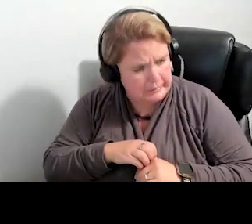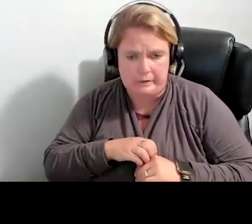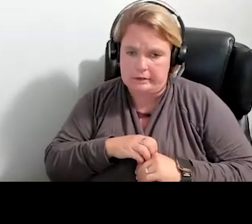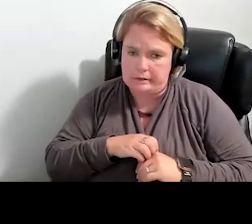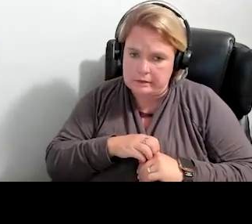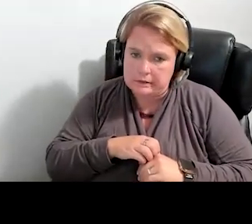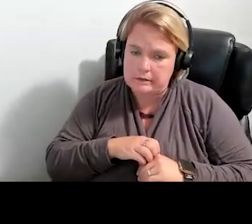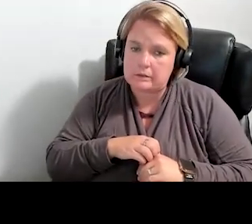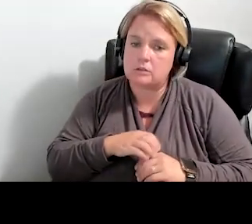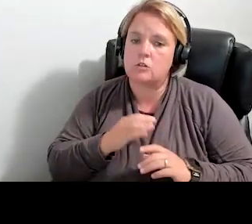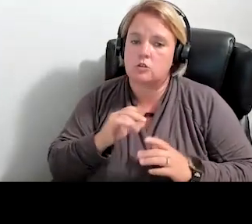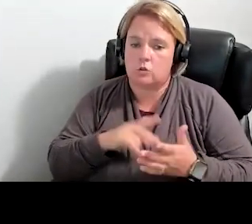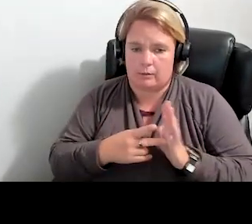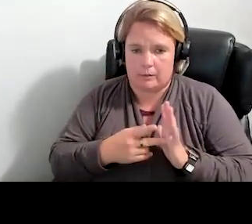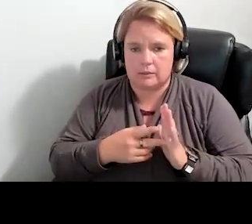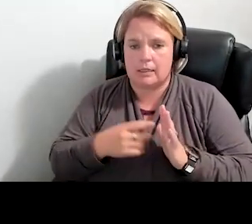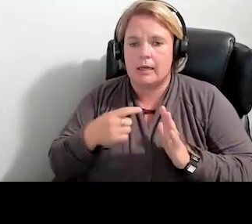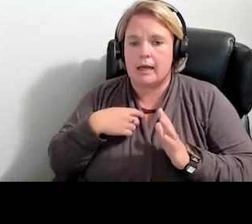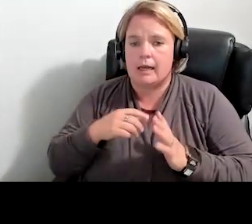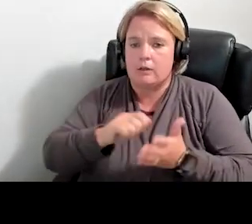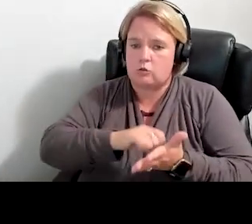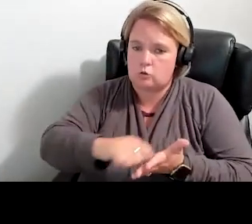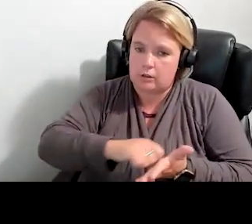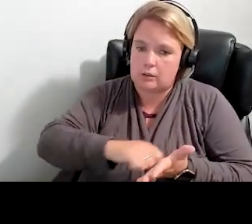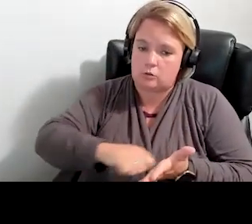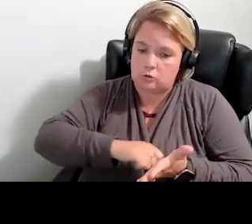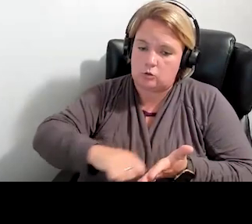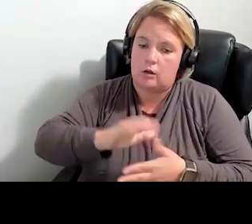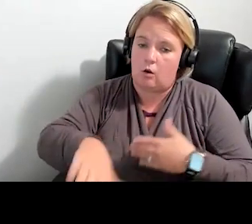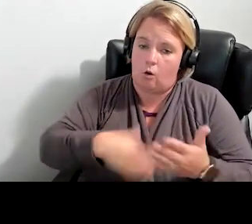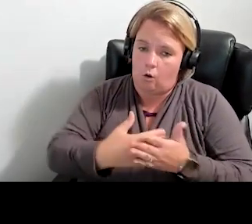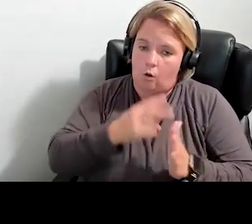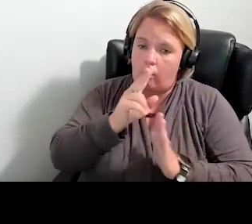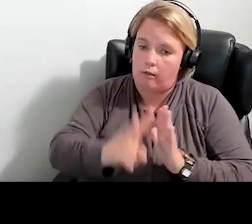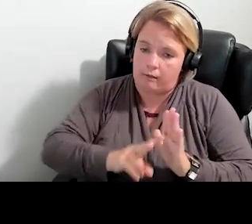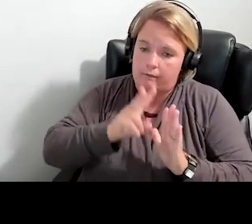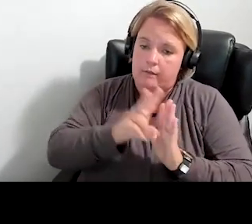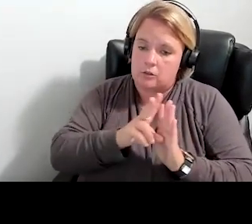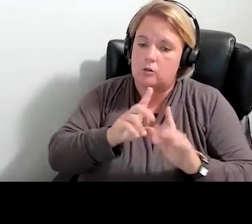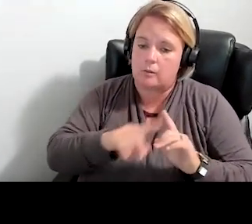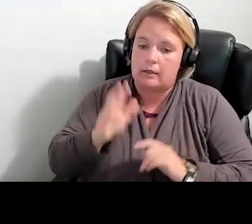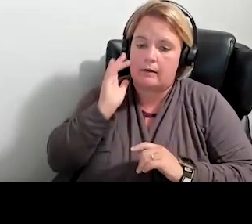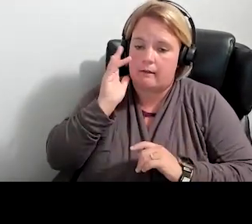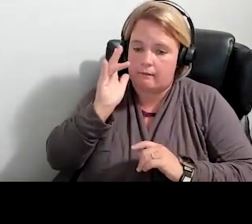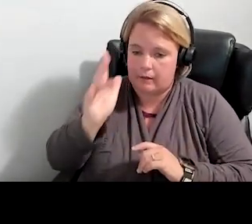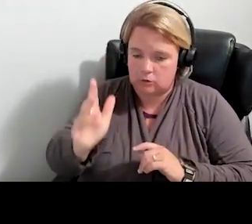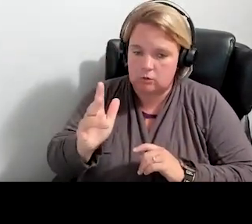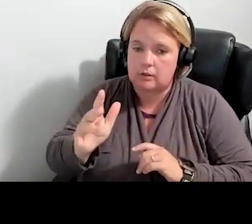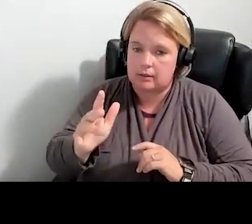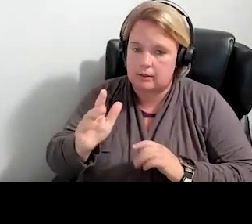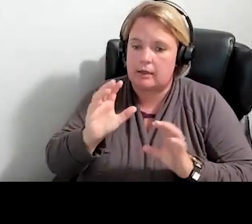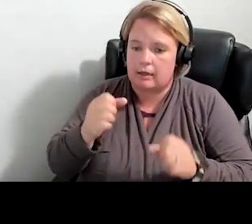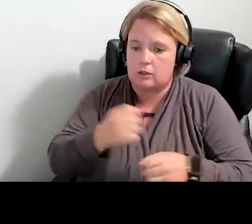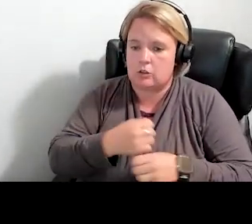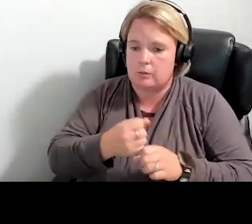by hand, I had to go and transcribe the videos, but eventually I was able to make a knowledge